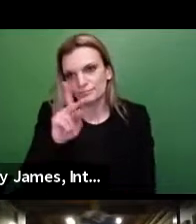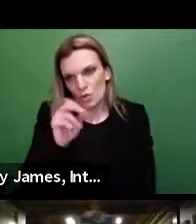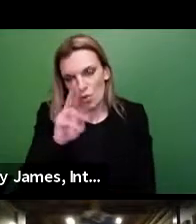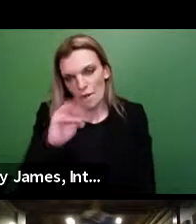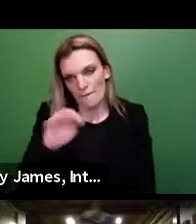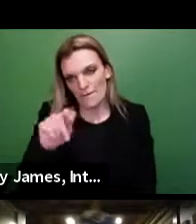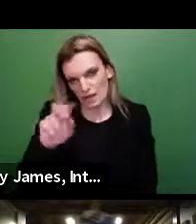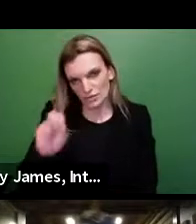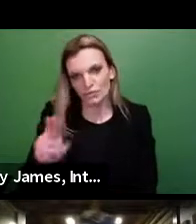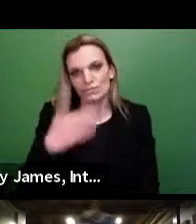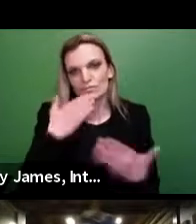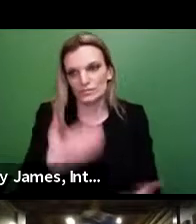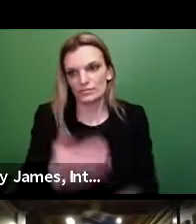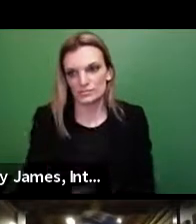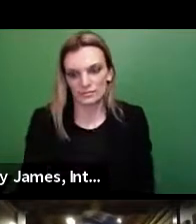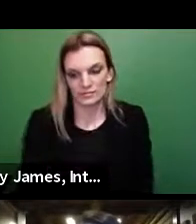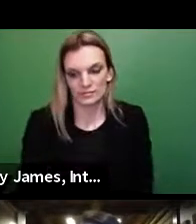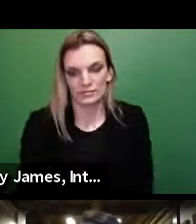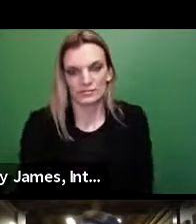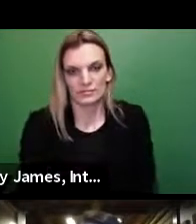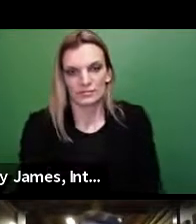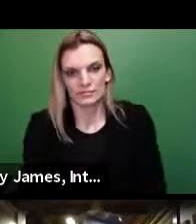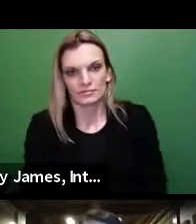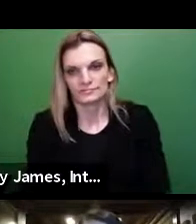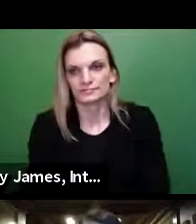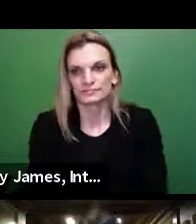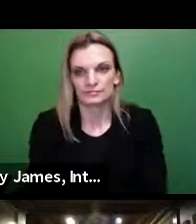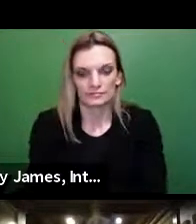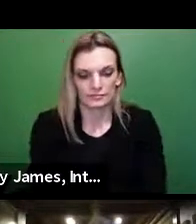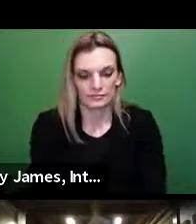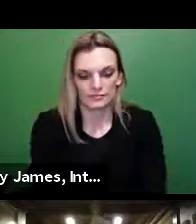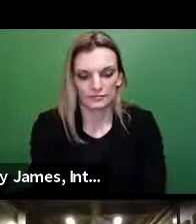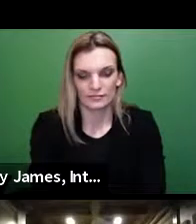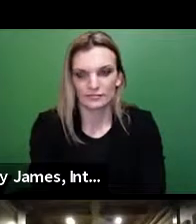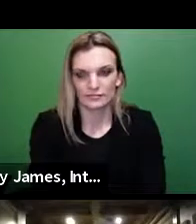Thank you. Any questions or comments from any commissioners?